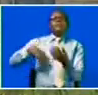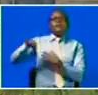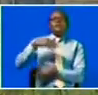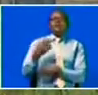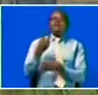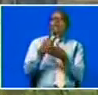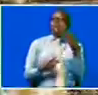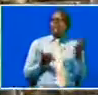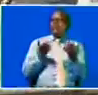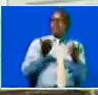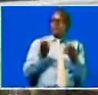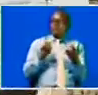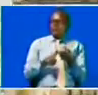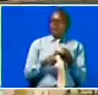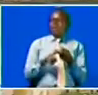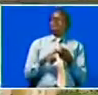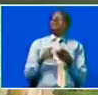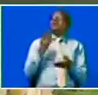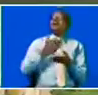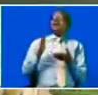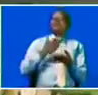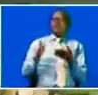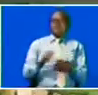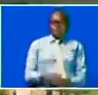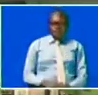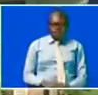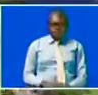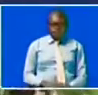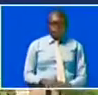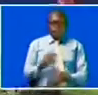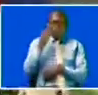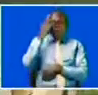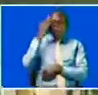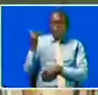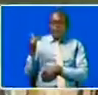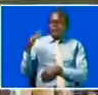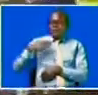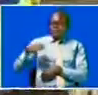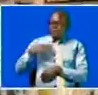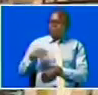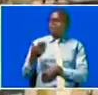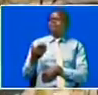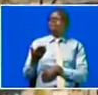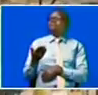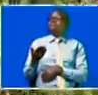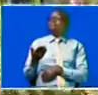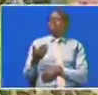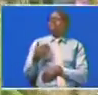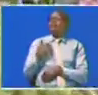of both commercial and residential structures. Why do you think wasi wengi wana prefer kuishi